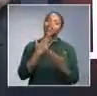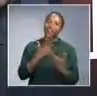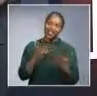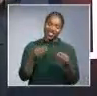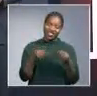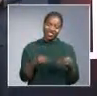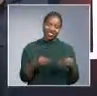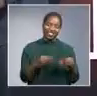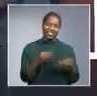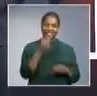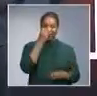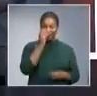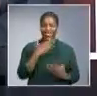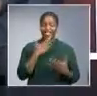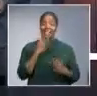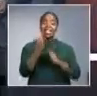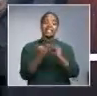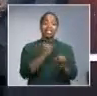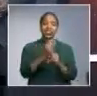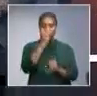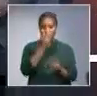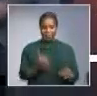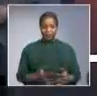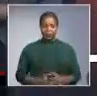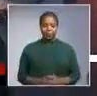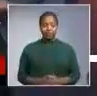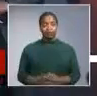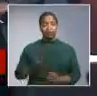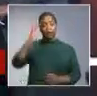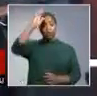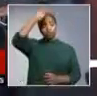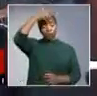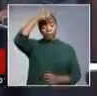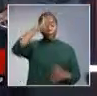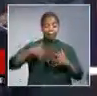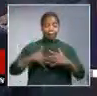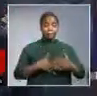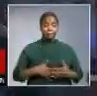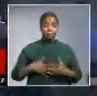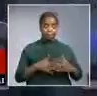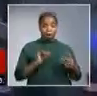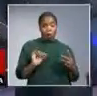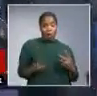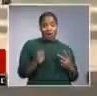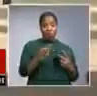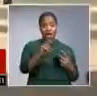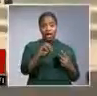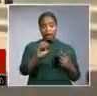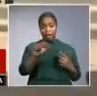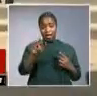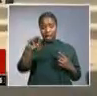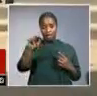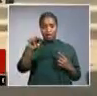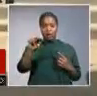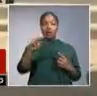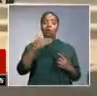Mateo Kharipa. Let's look at international news now. And US President Donald Trump and First Lady Melania Trump have welcomed Kenyan